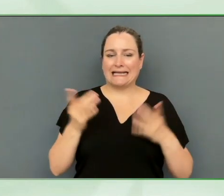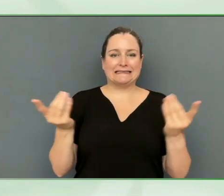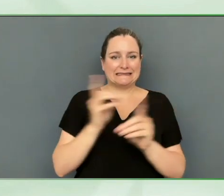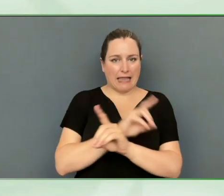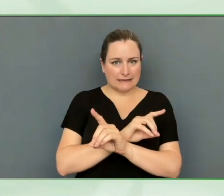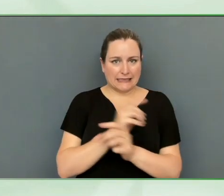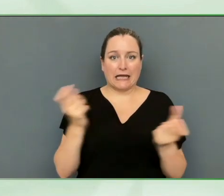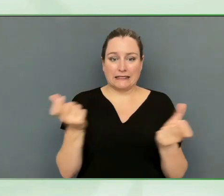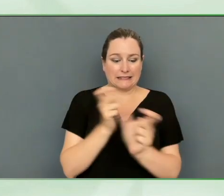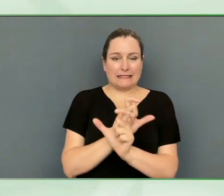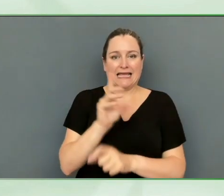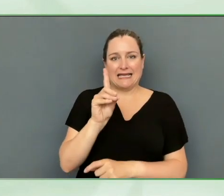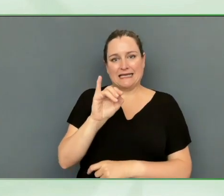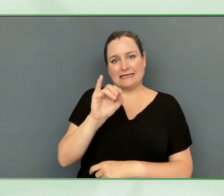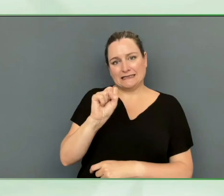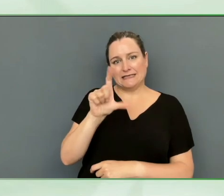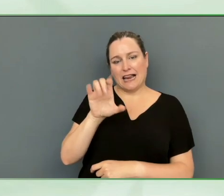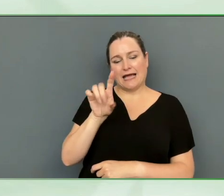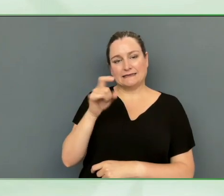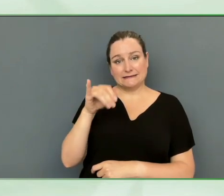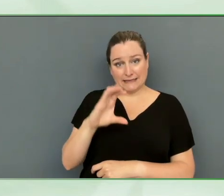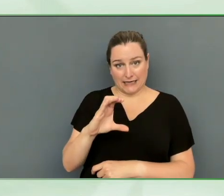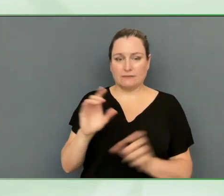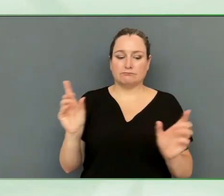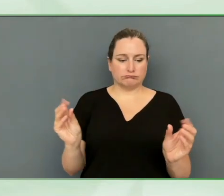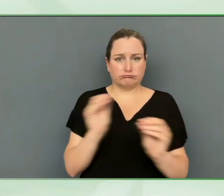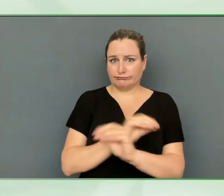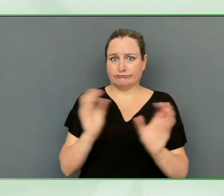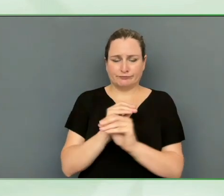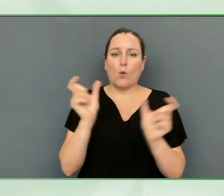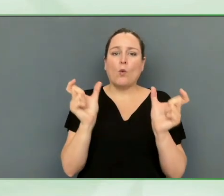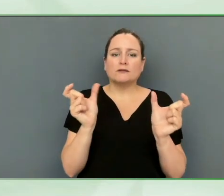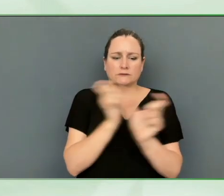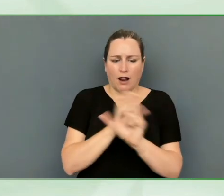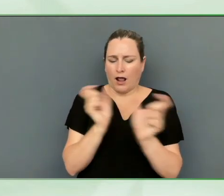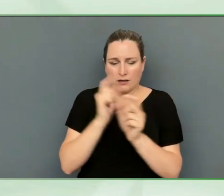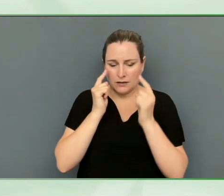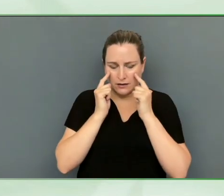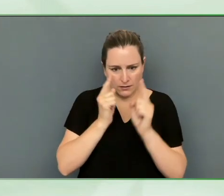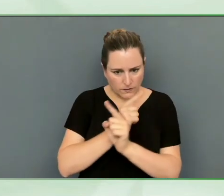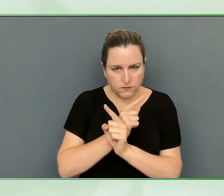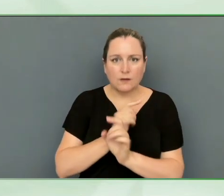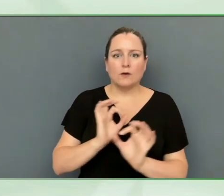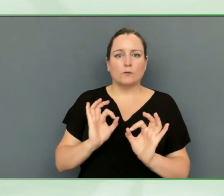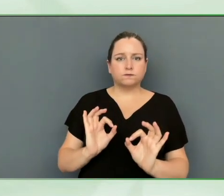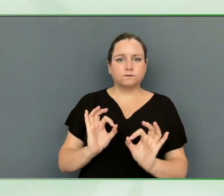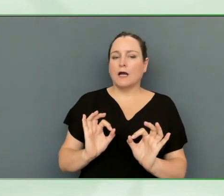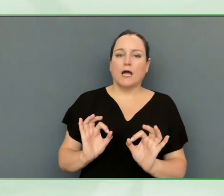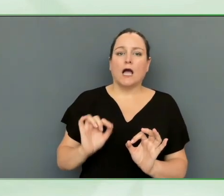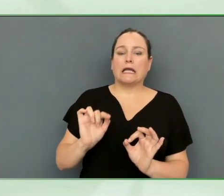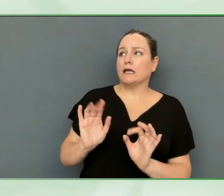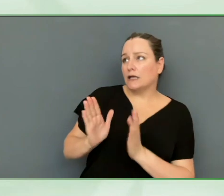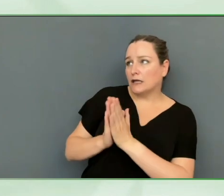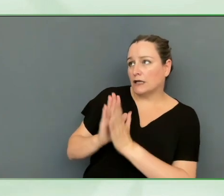dyslexic. And he made an arrangement that anyone who is dyslexic can ask for software without telling their manager